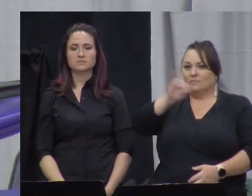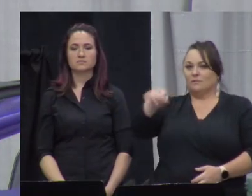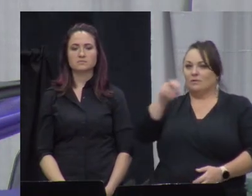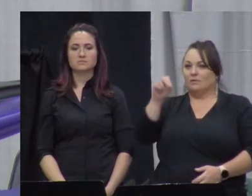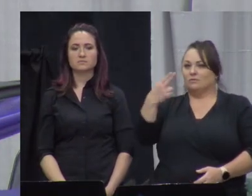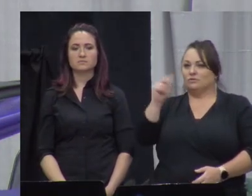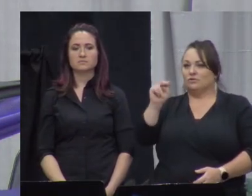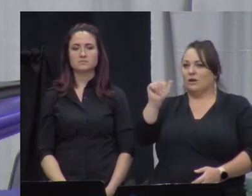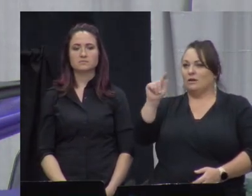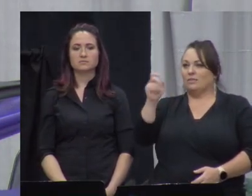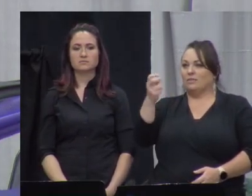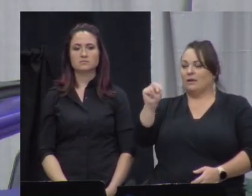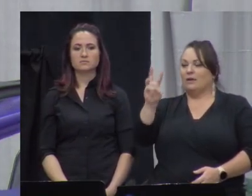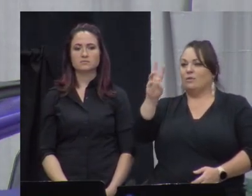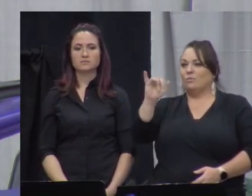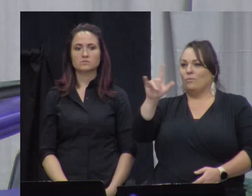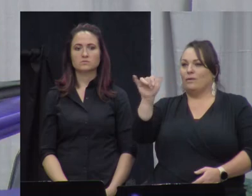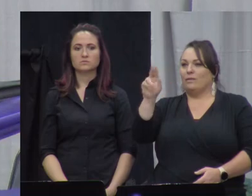Jonathan Williams.